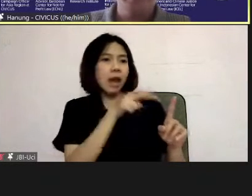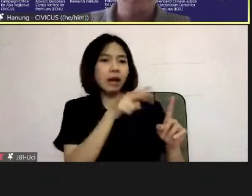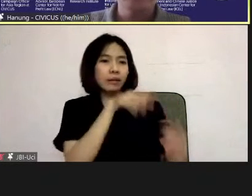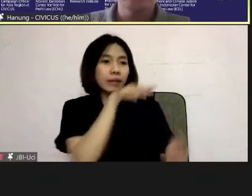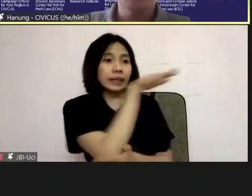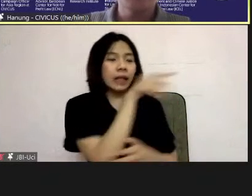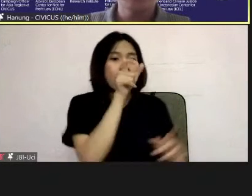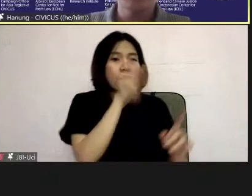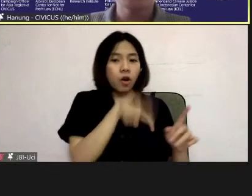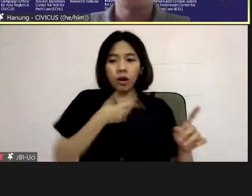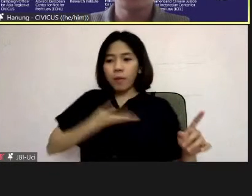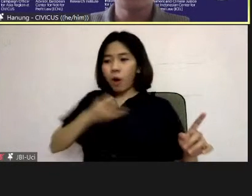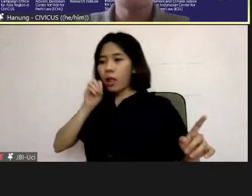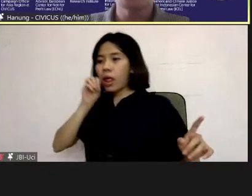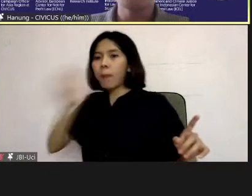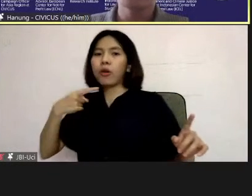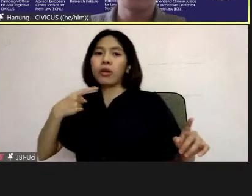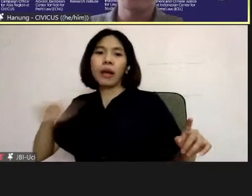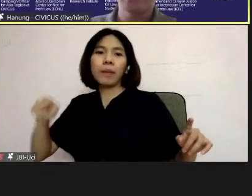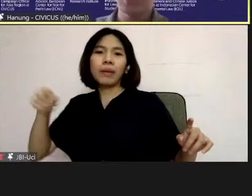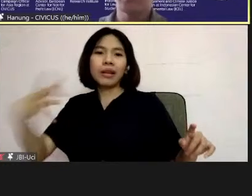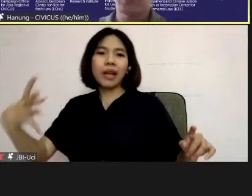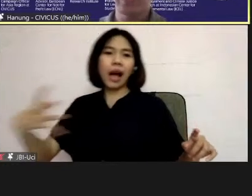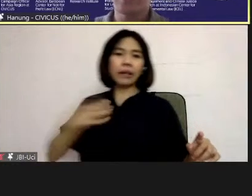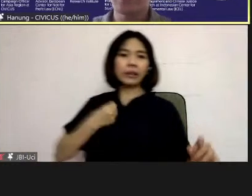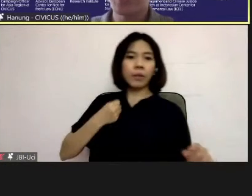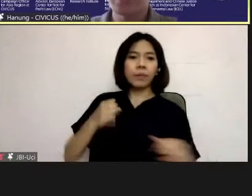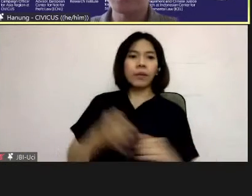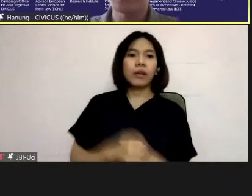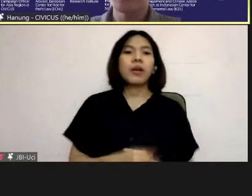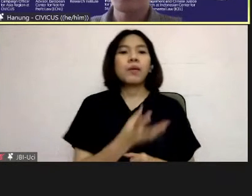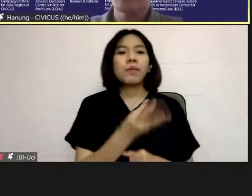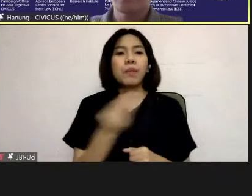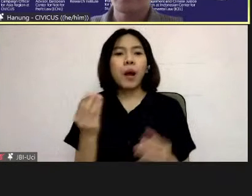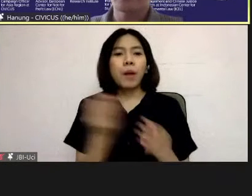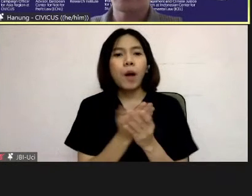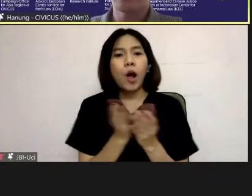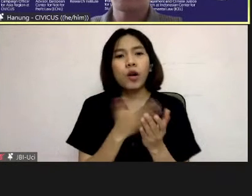And on Crackdown on protests, we documented at least 14 countries